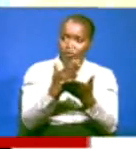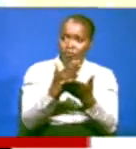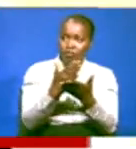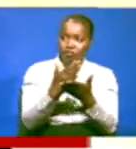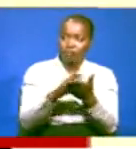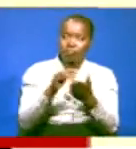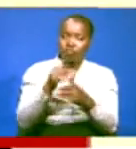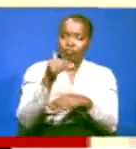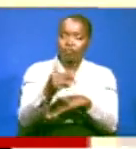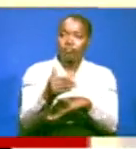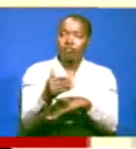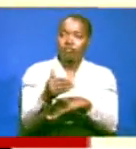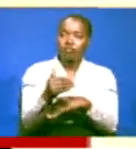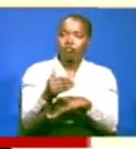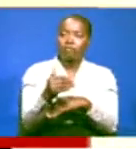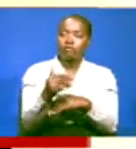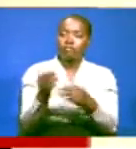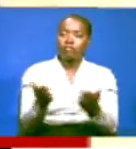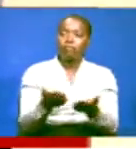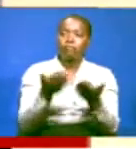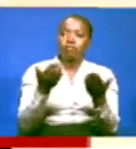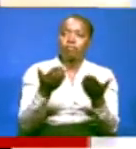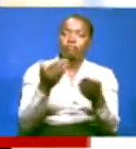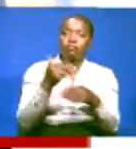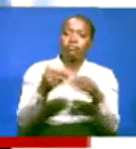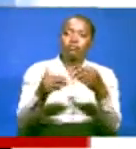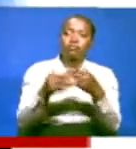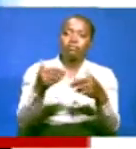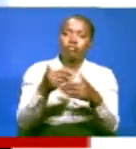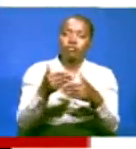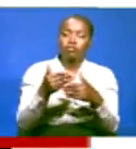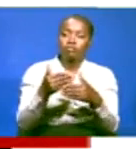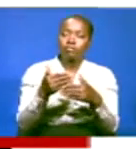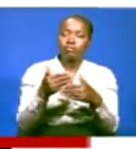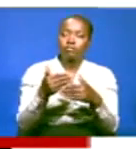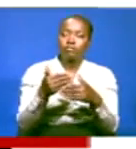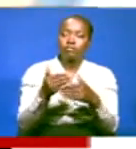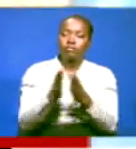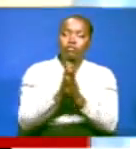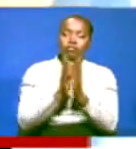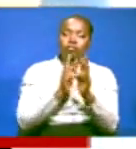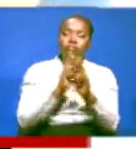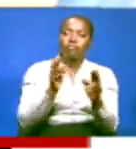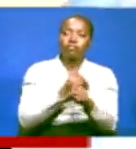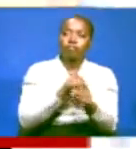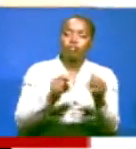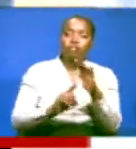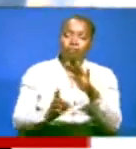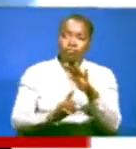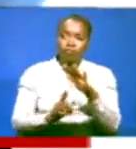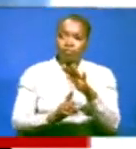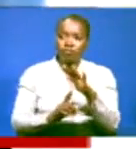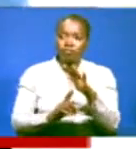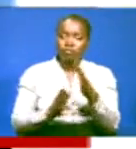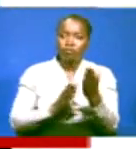Next, as we enhance the infrastructure and onboard the services, correspondingly, as a ministry, we should